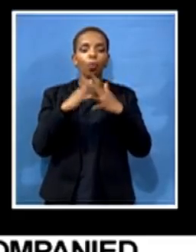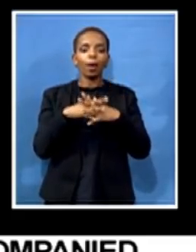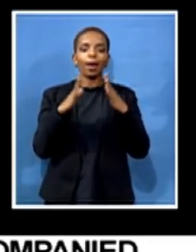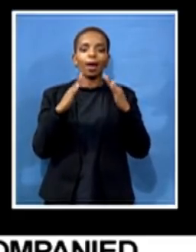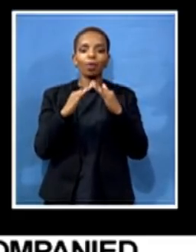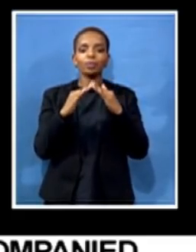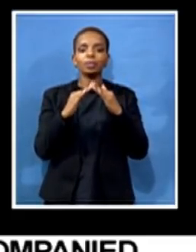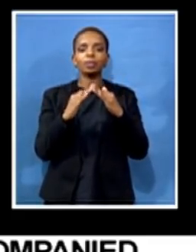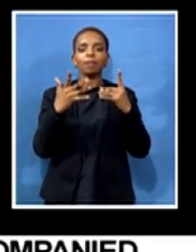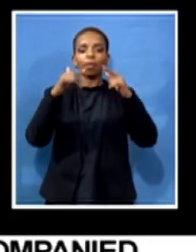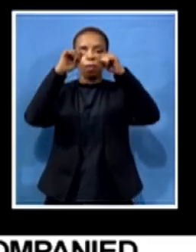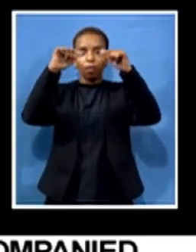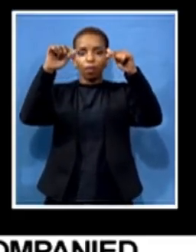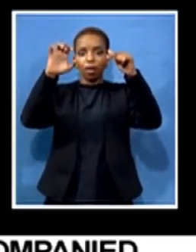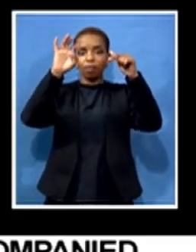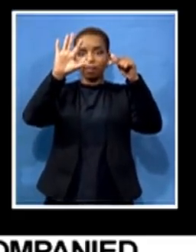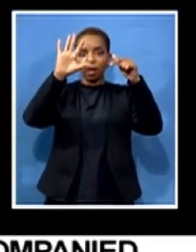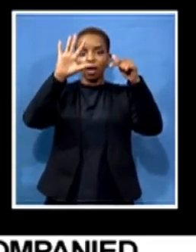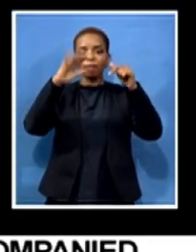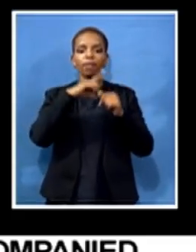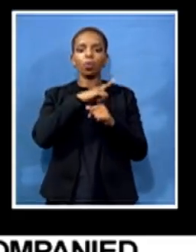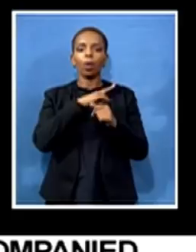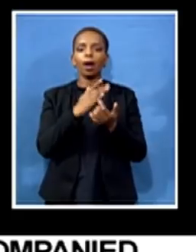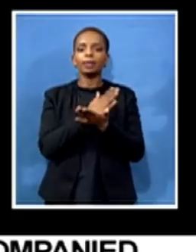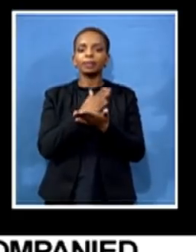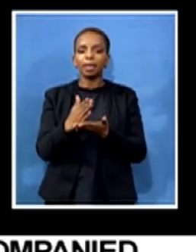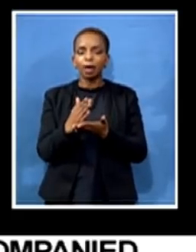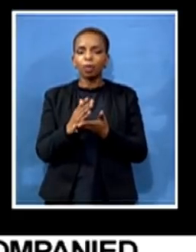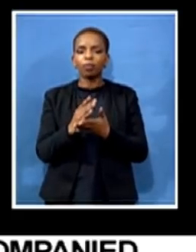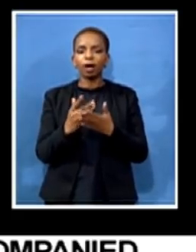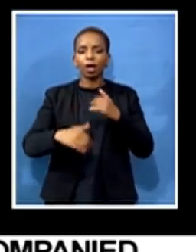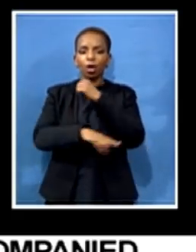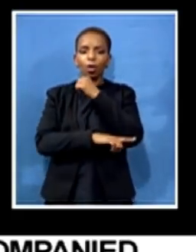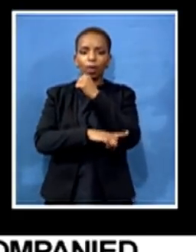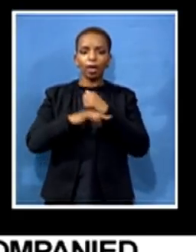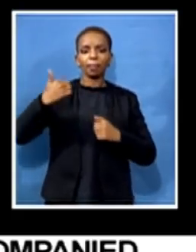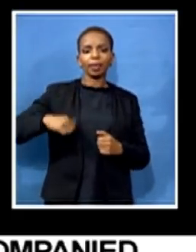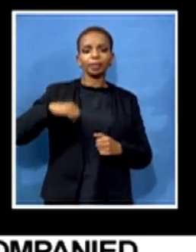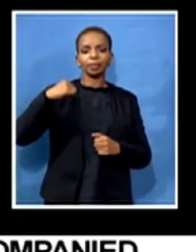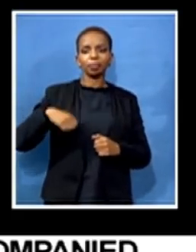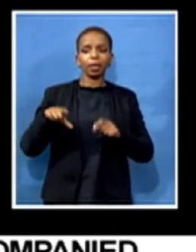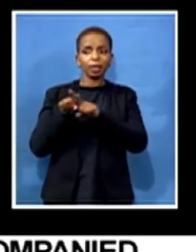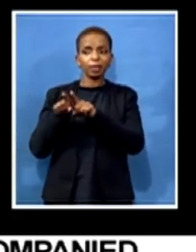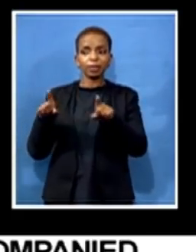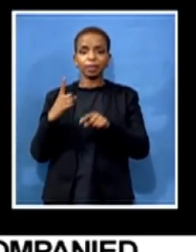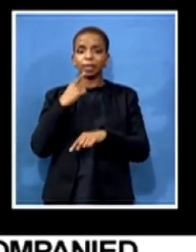because some of them local municipalities were saying they can't find cement to